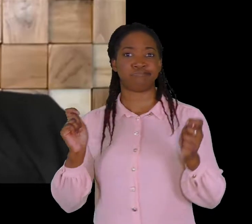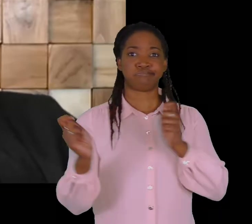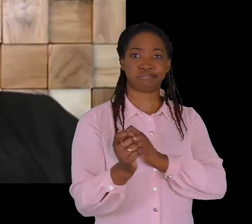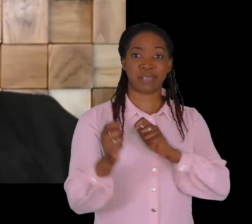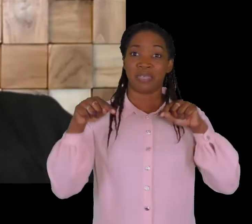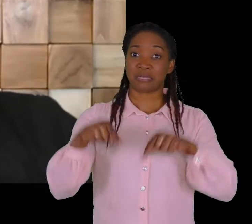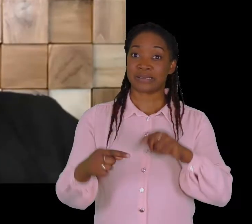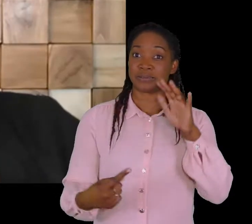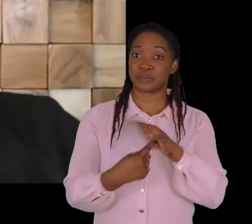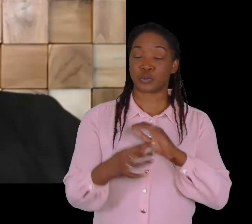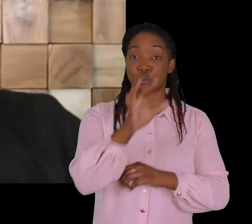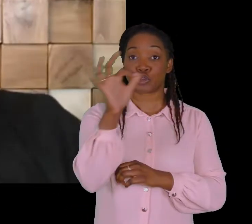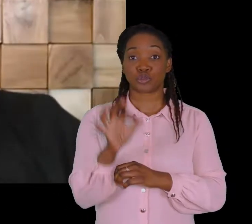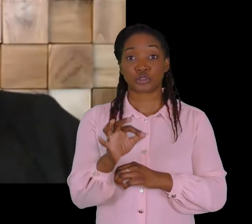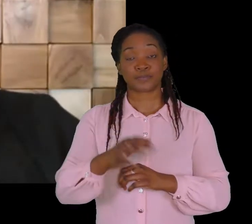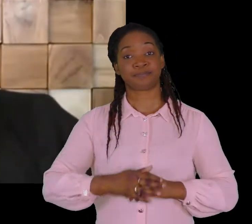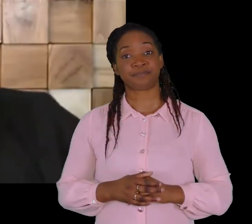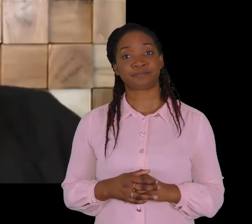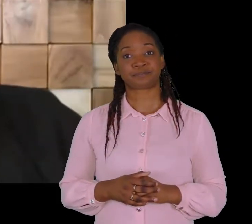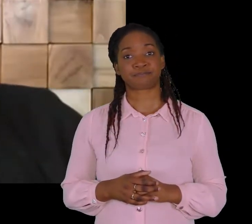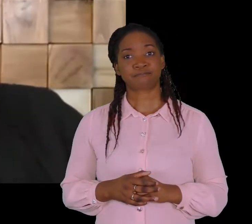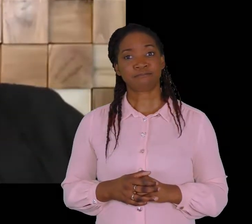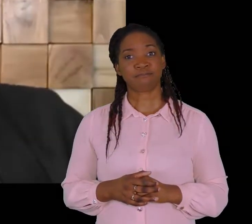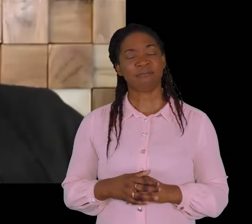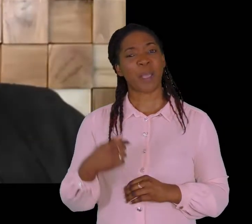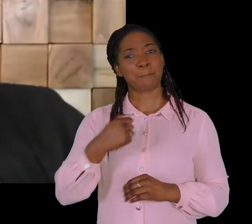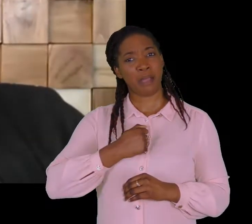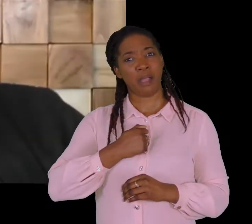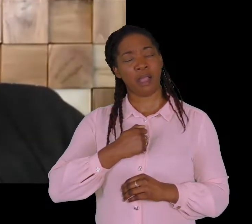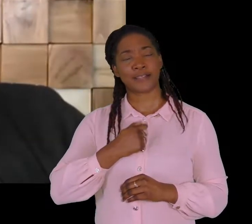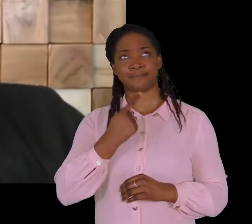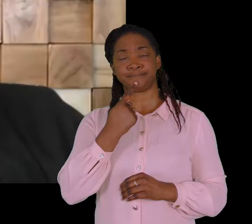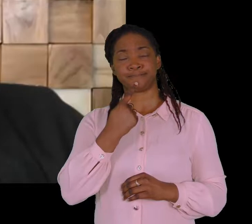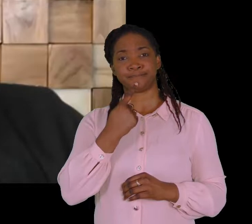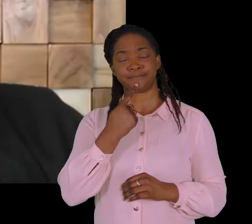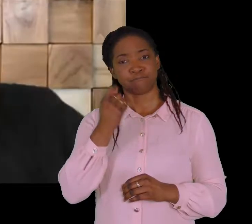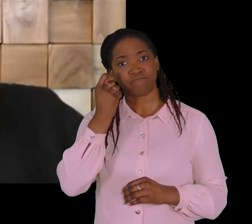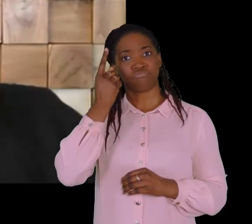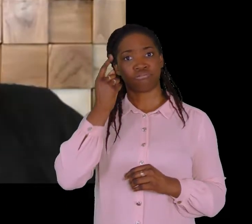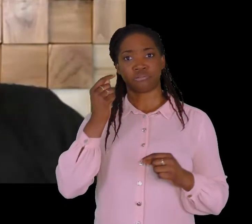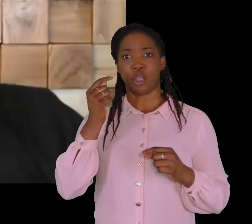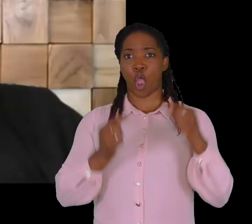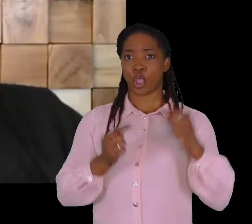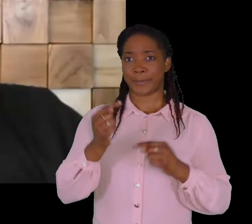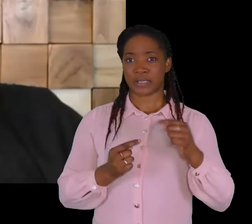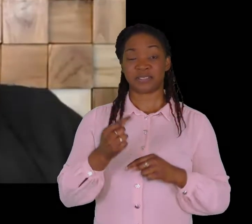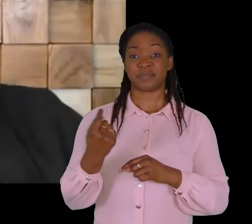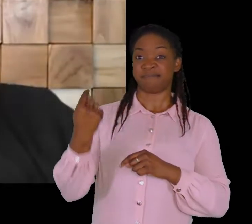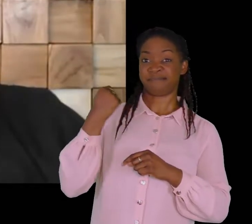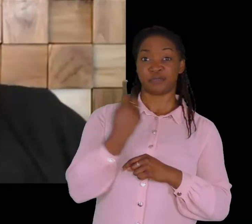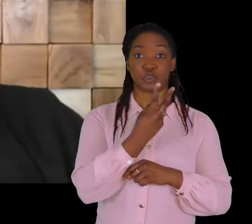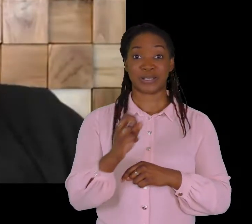complex? These are the kinds of key questions that's driving the series. So this was one of the principal arguments behind a recent exhibition